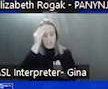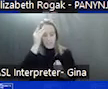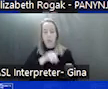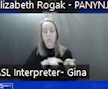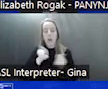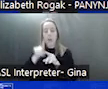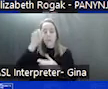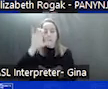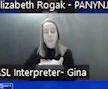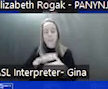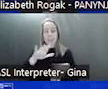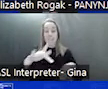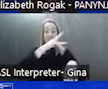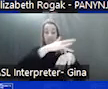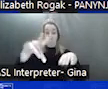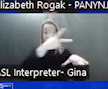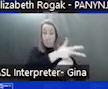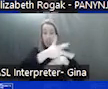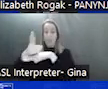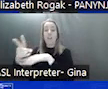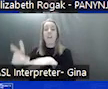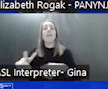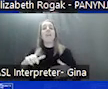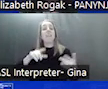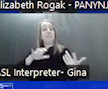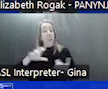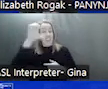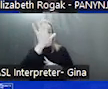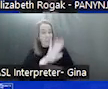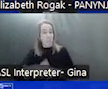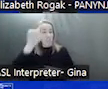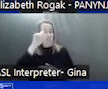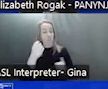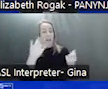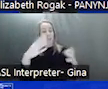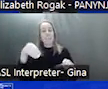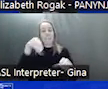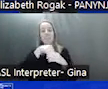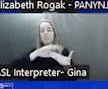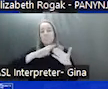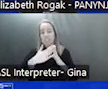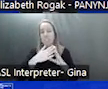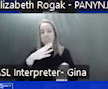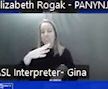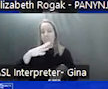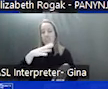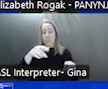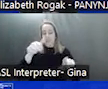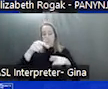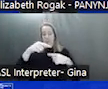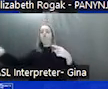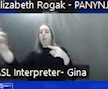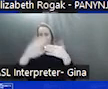slots estimated for intercity bus use have been underestimated with the 40 that are part of the plan. We do believe that at least 60 should be